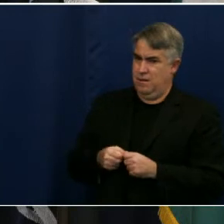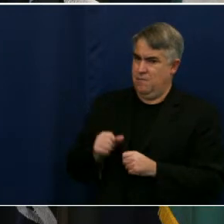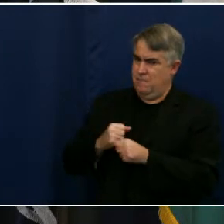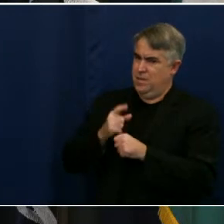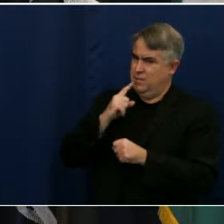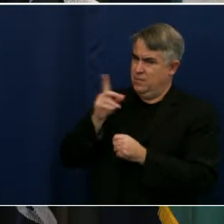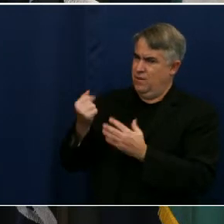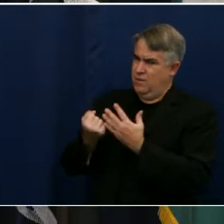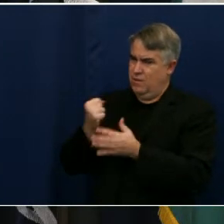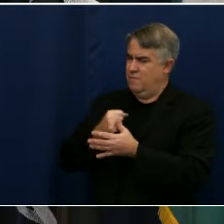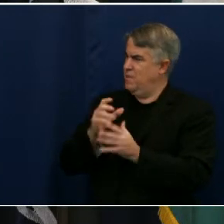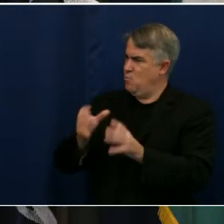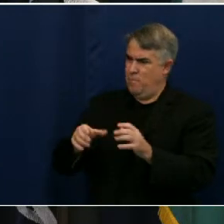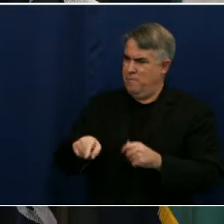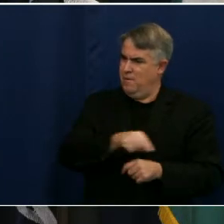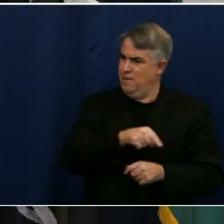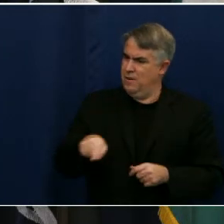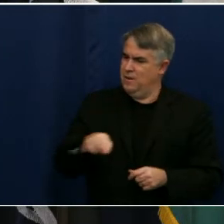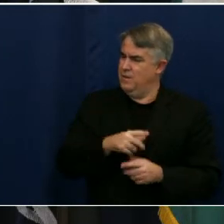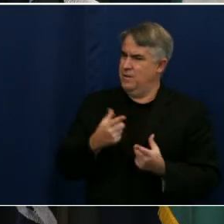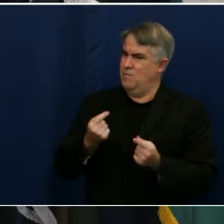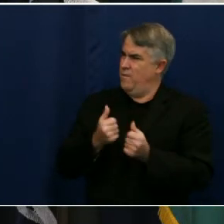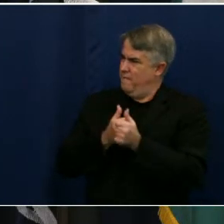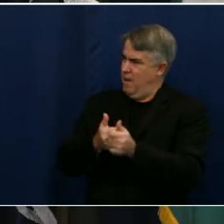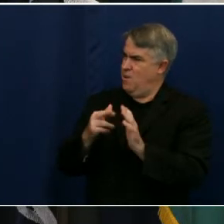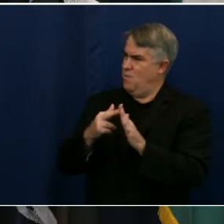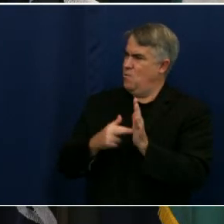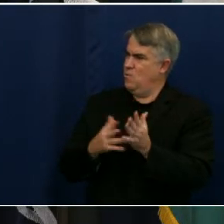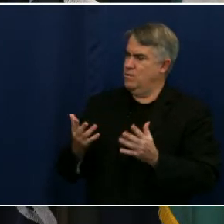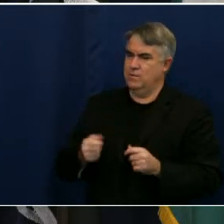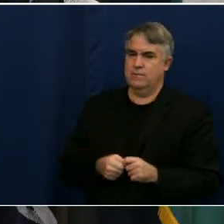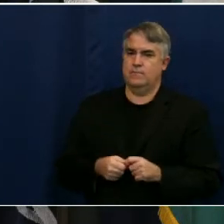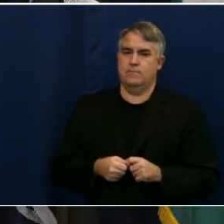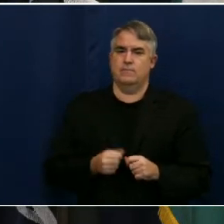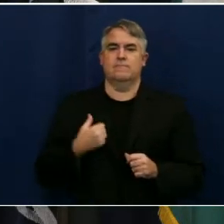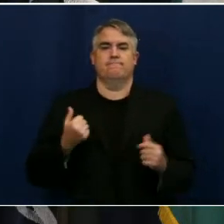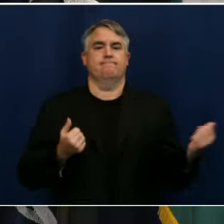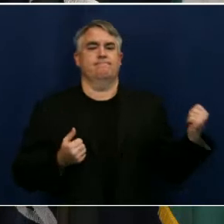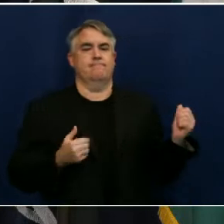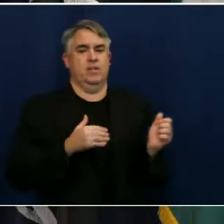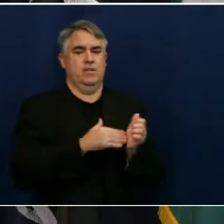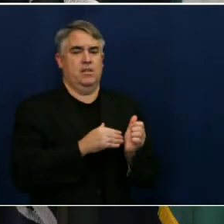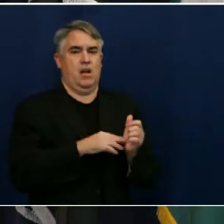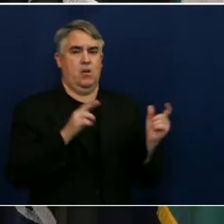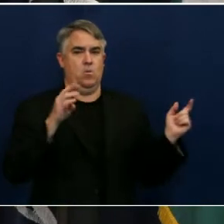people? I'll have Dr. Wooten address your question, Paul.